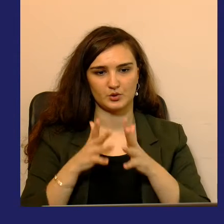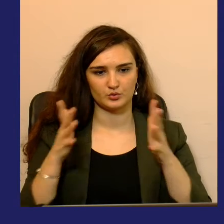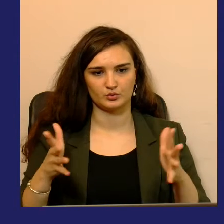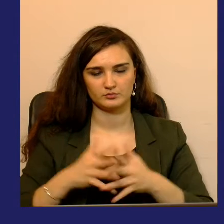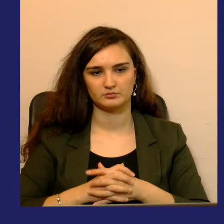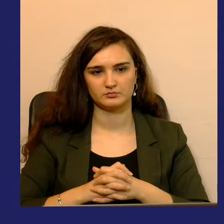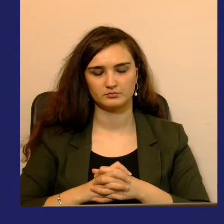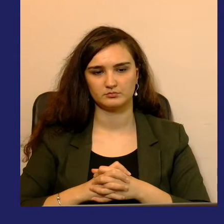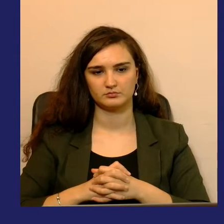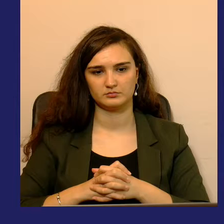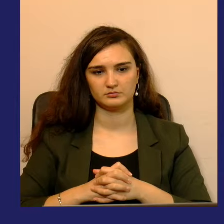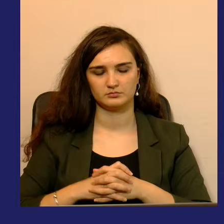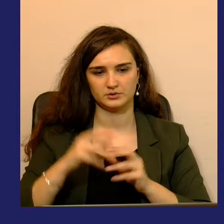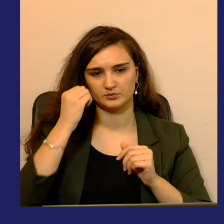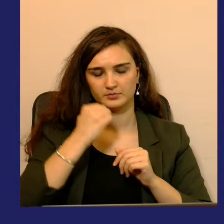Thank you.